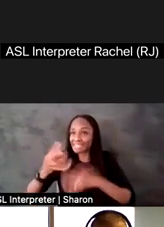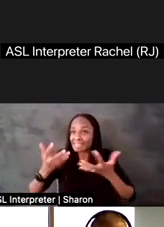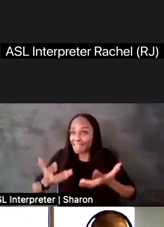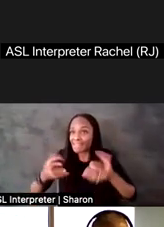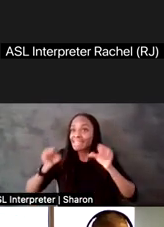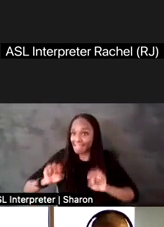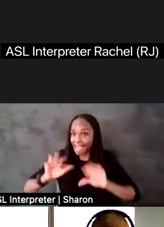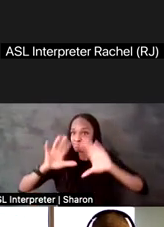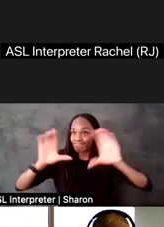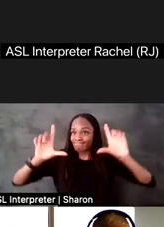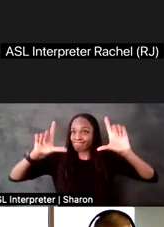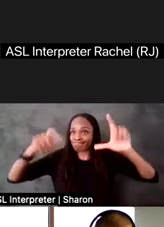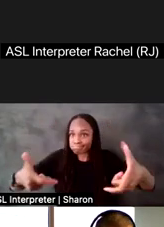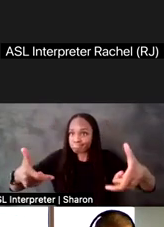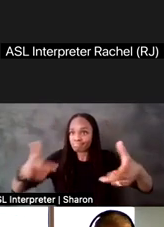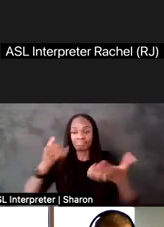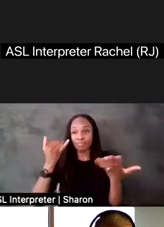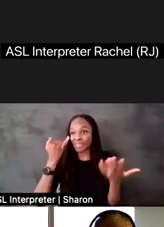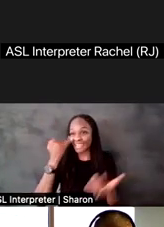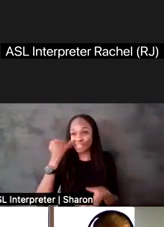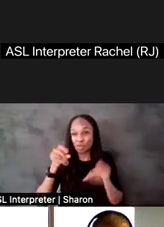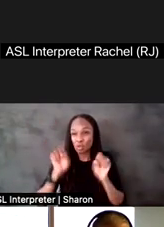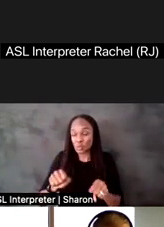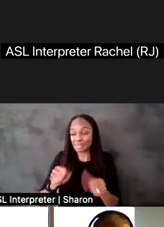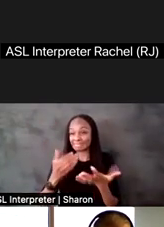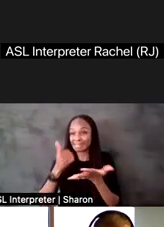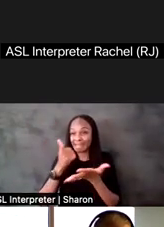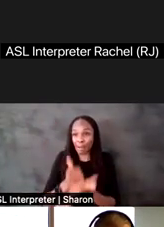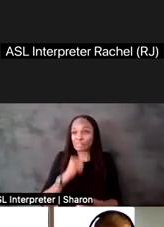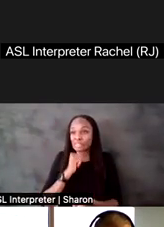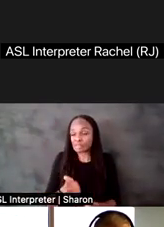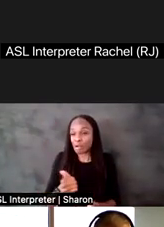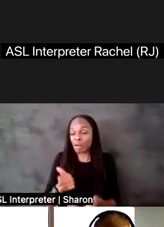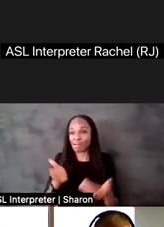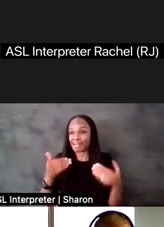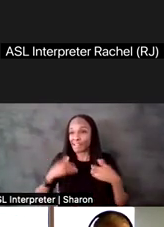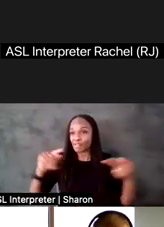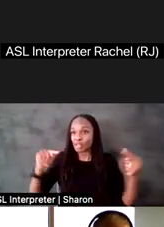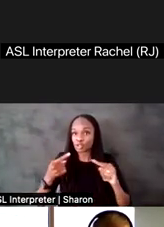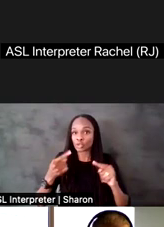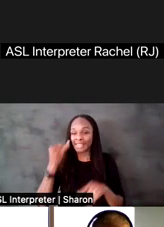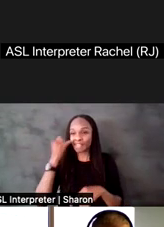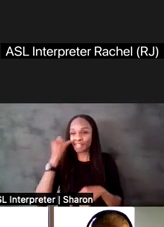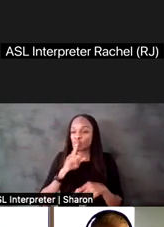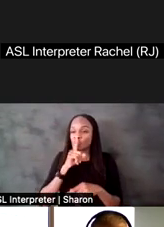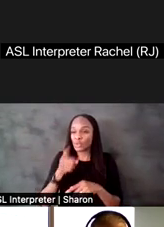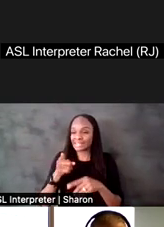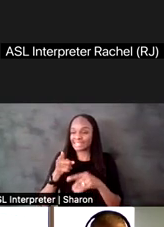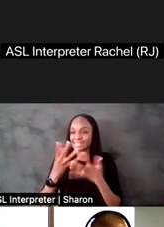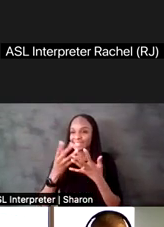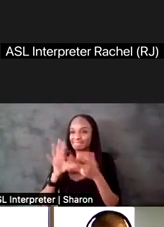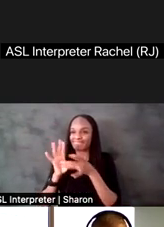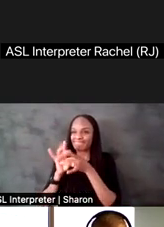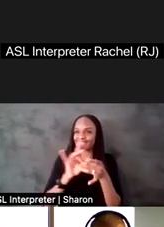If nothing else, if it's able to prevent injury, at least it's going to be anchored so it won't be damaged as possible. We